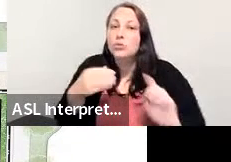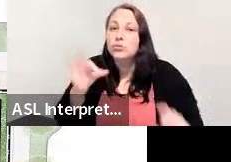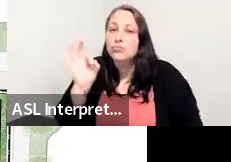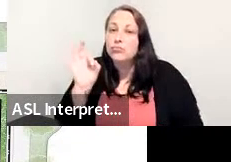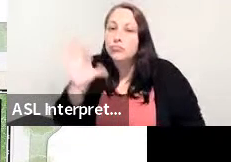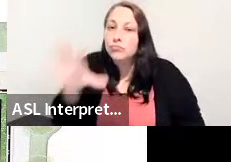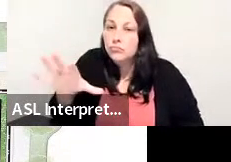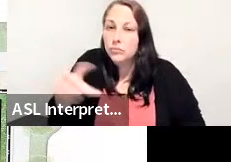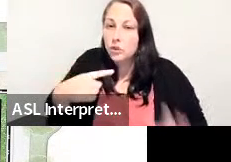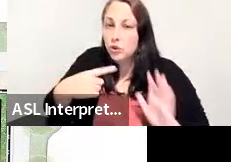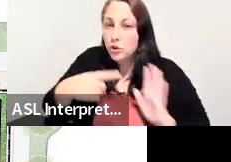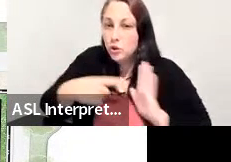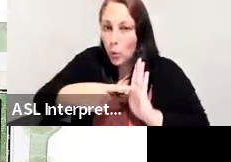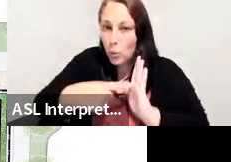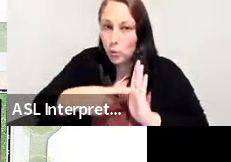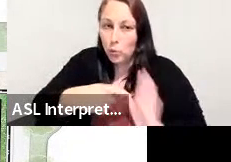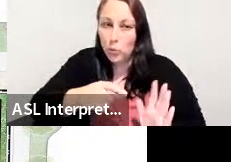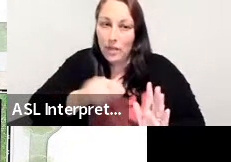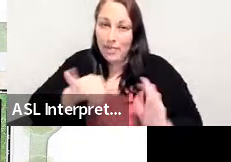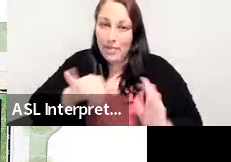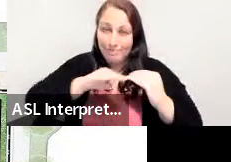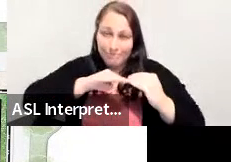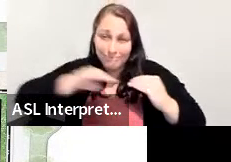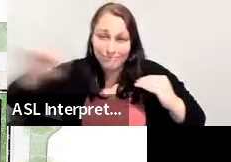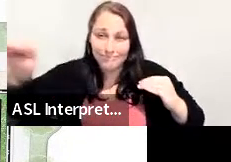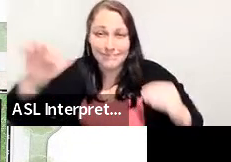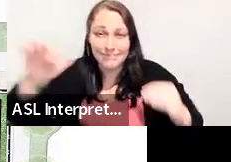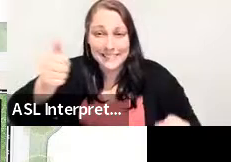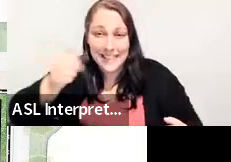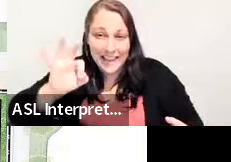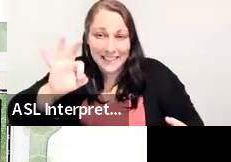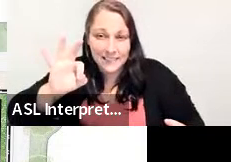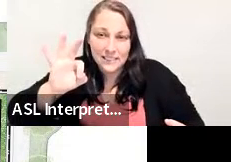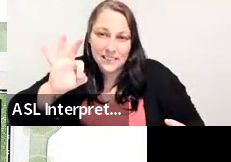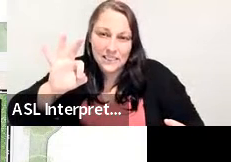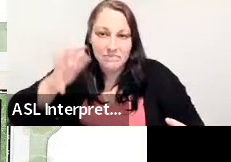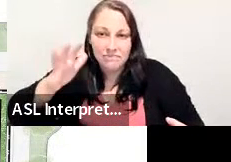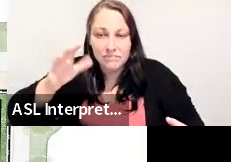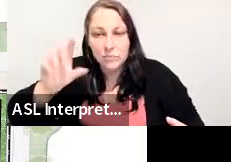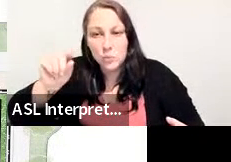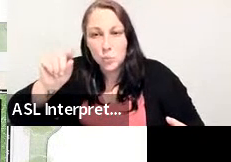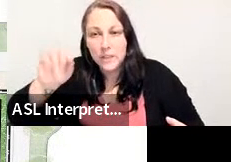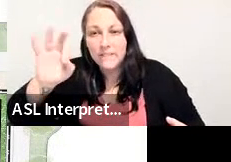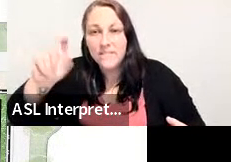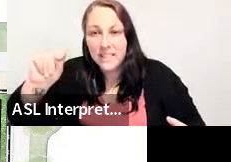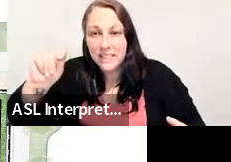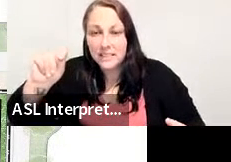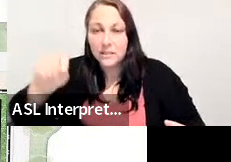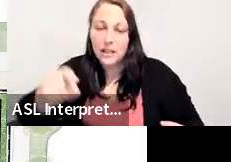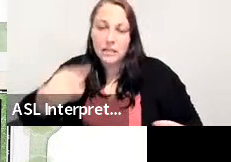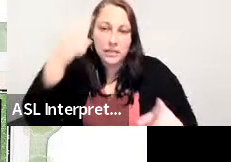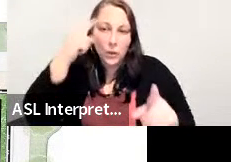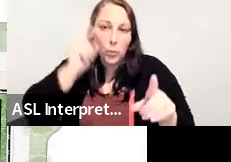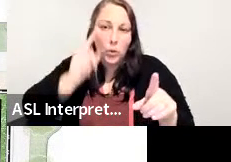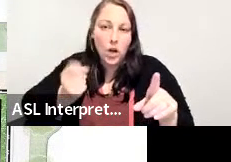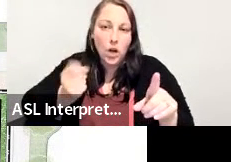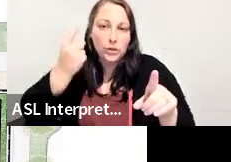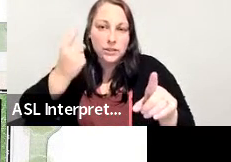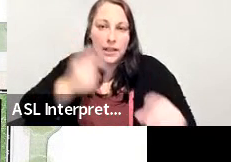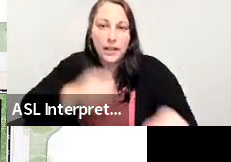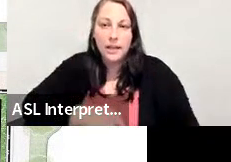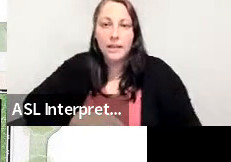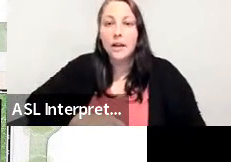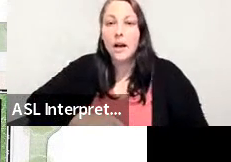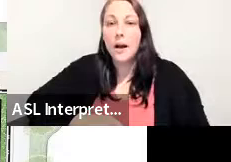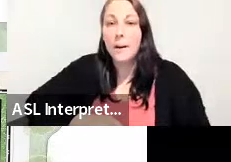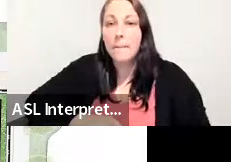you. Okay. Because I think you'll understand what that means. Oh, yes. I no longer am in one, but